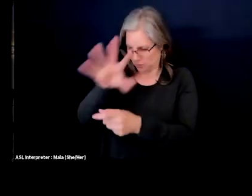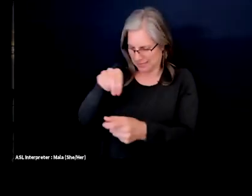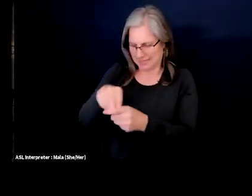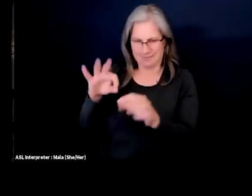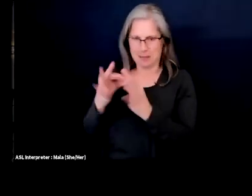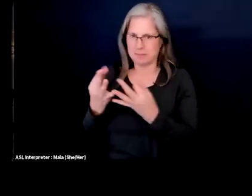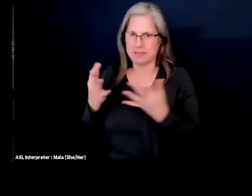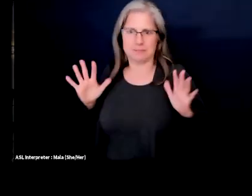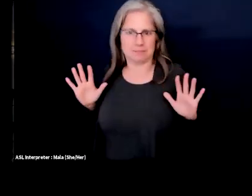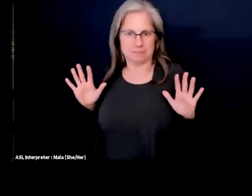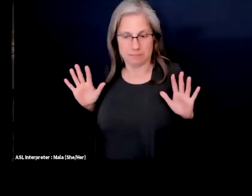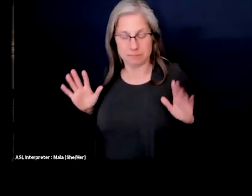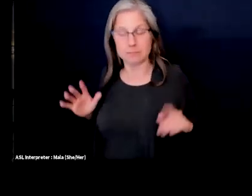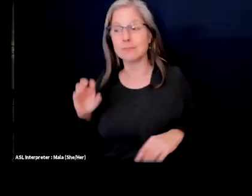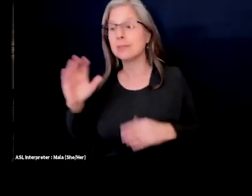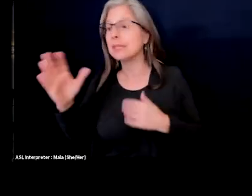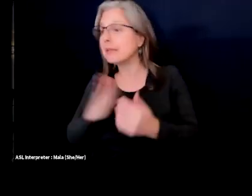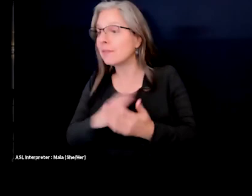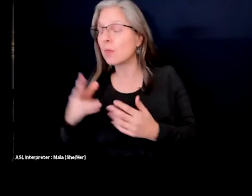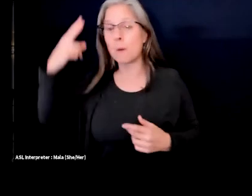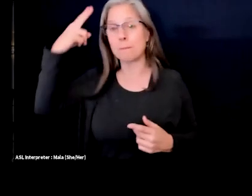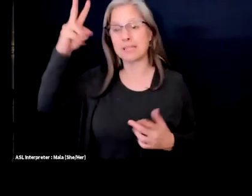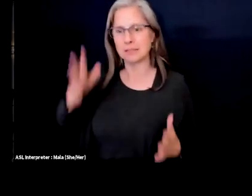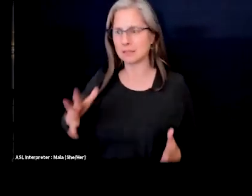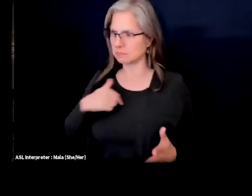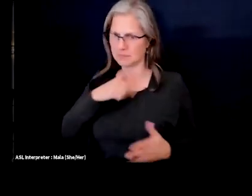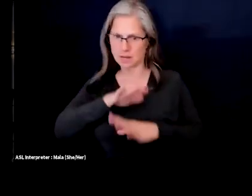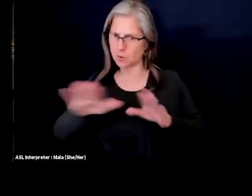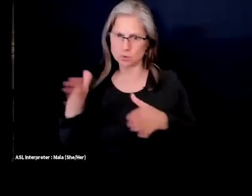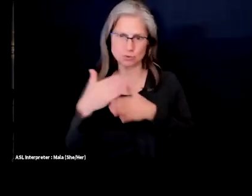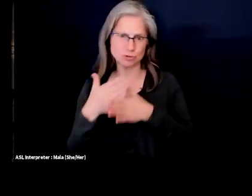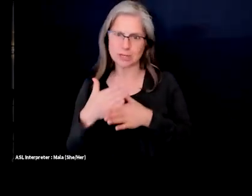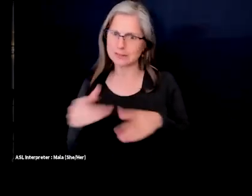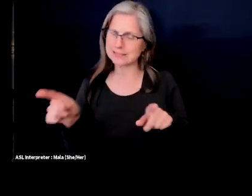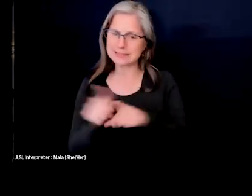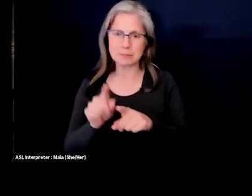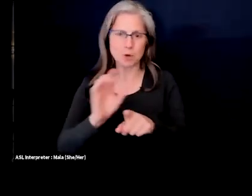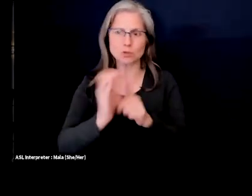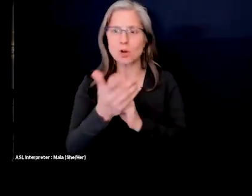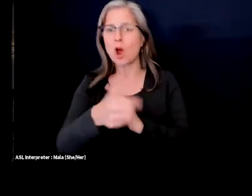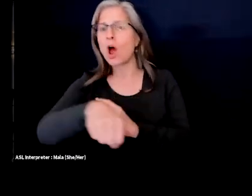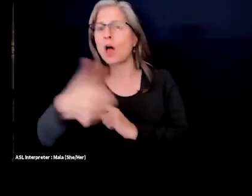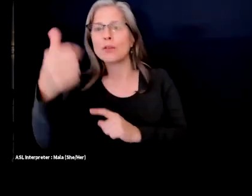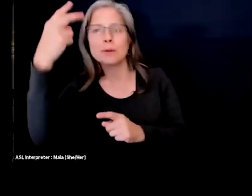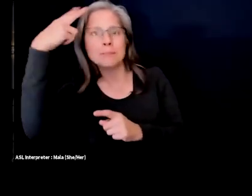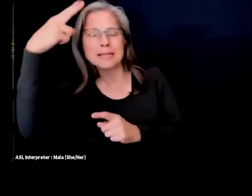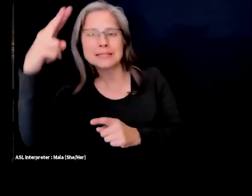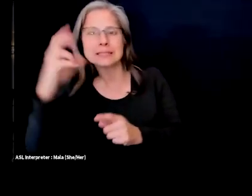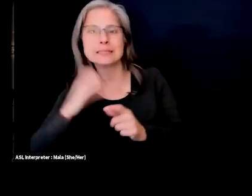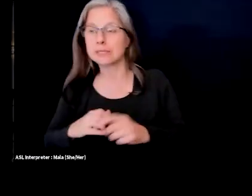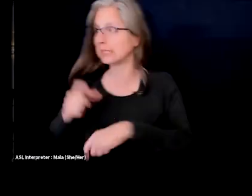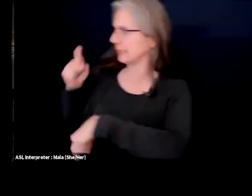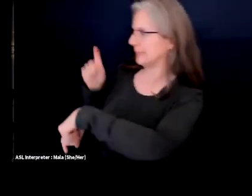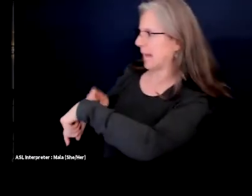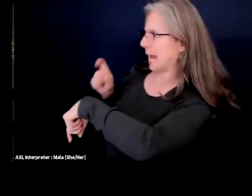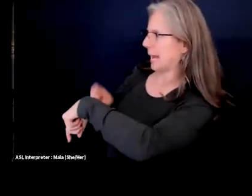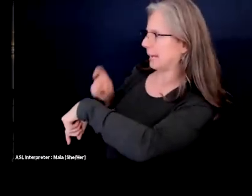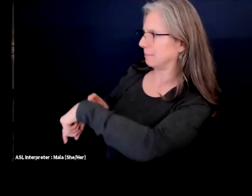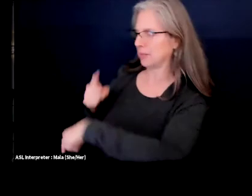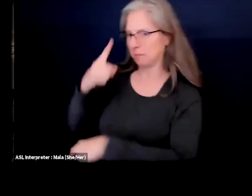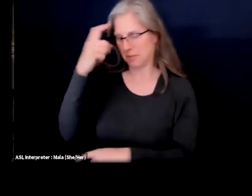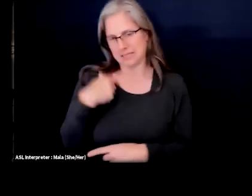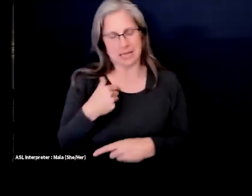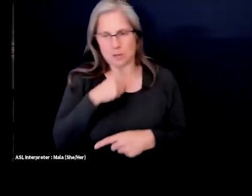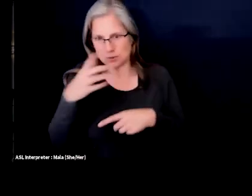family. And even though I'm Mexican, I don't share the same culture as another Mexican citizens because I don't celebrate the